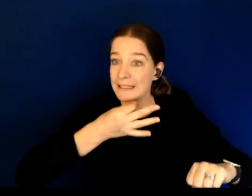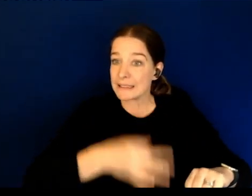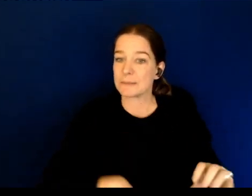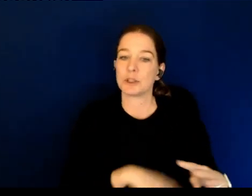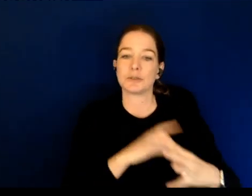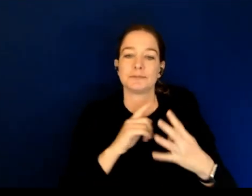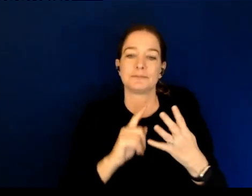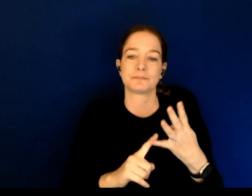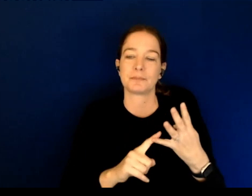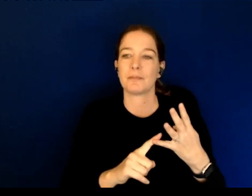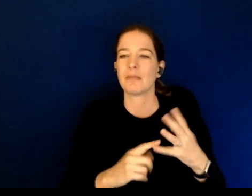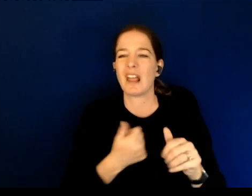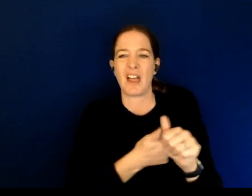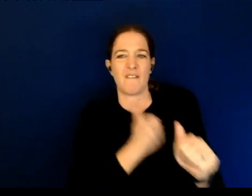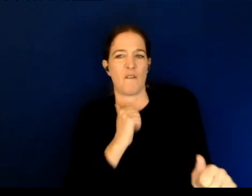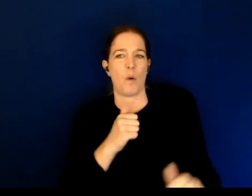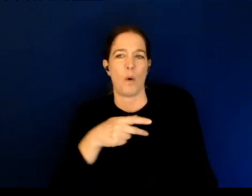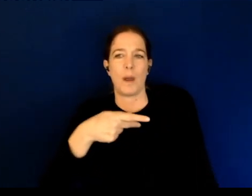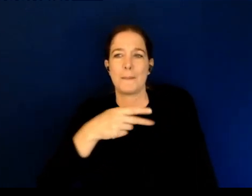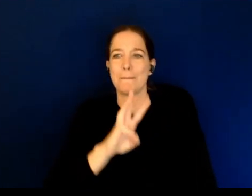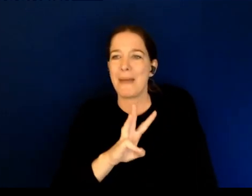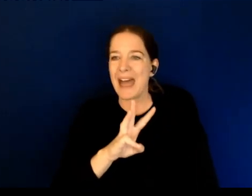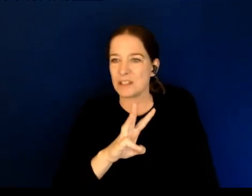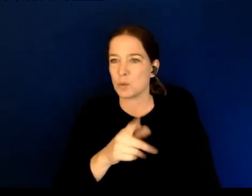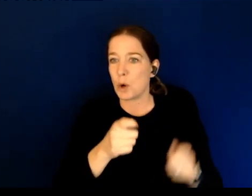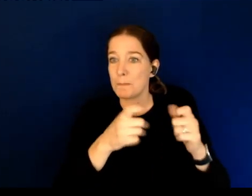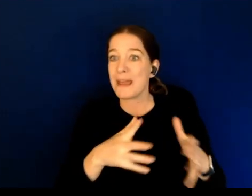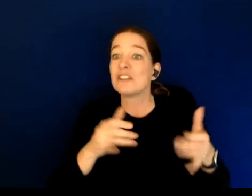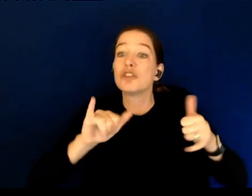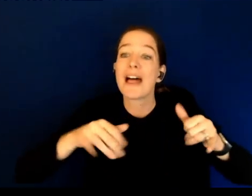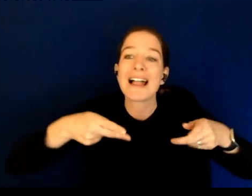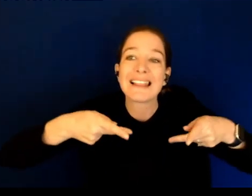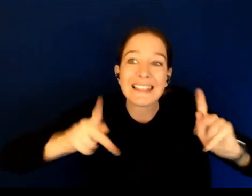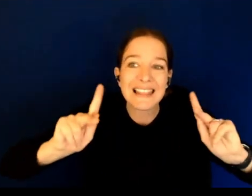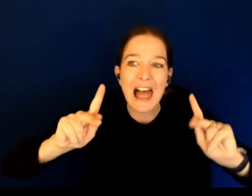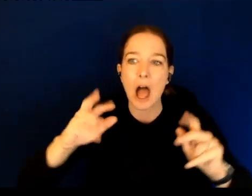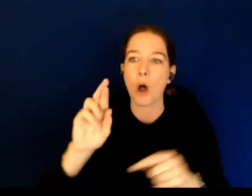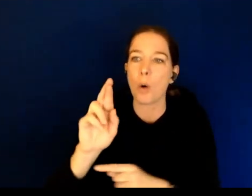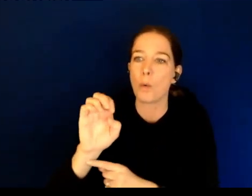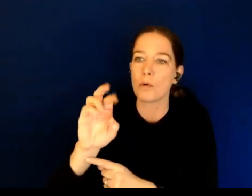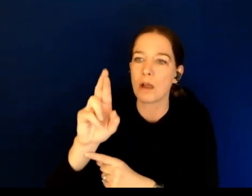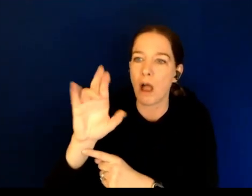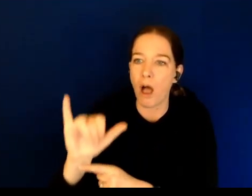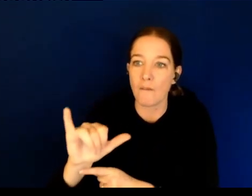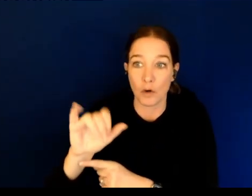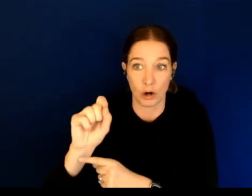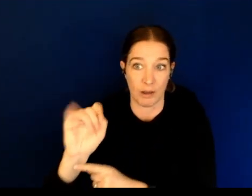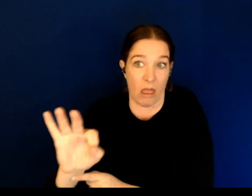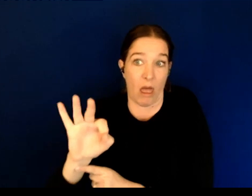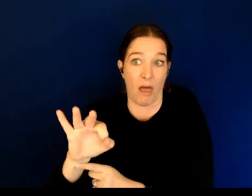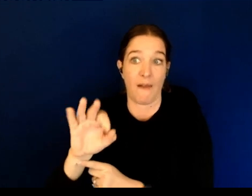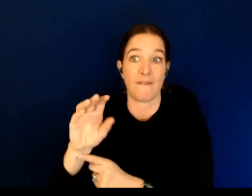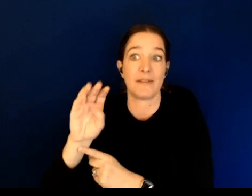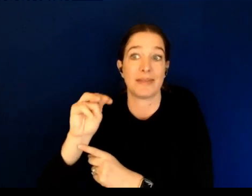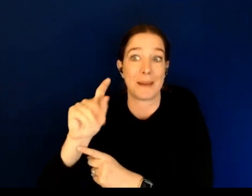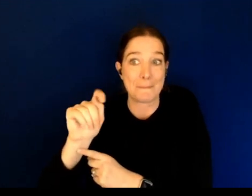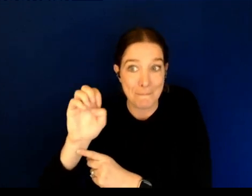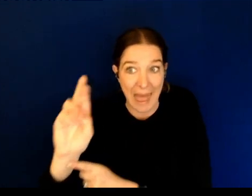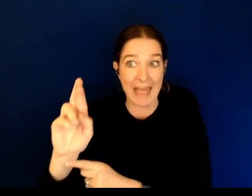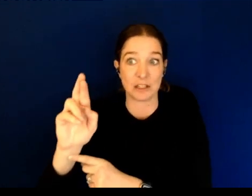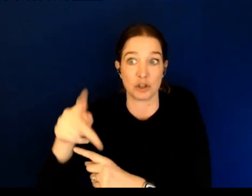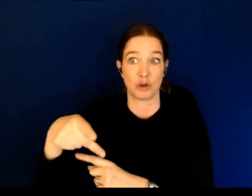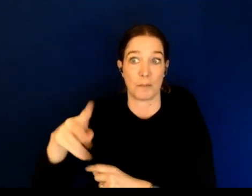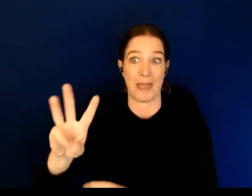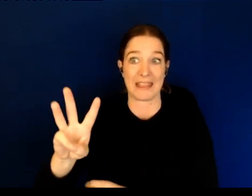Avoid password managers that allow recovery of the master password. Any compromise of the master